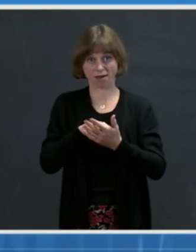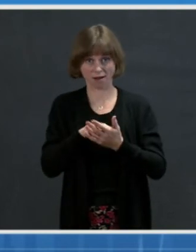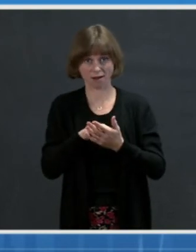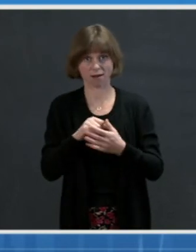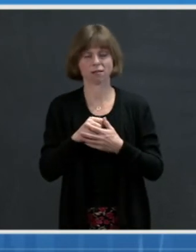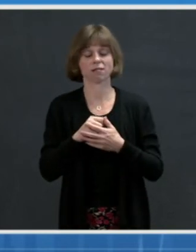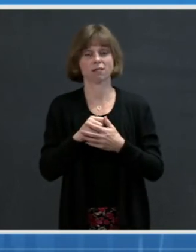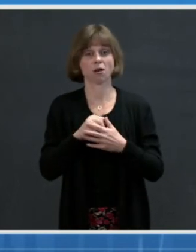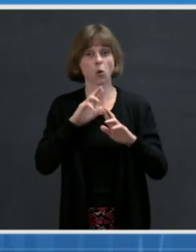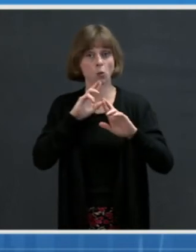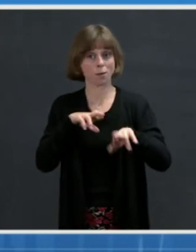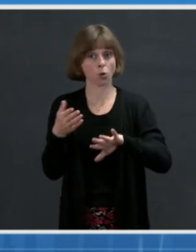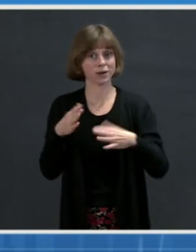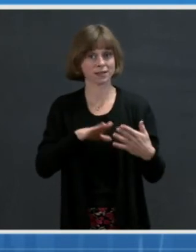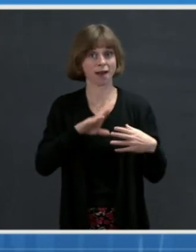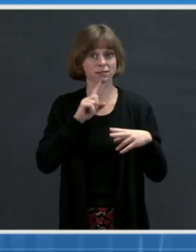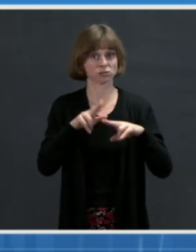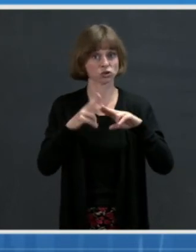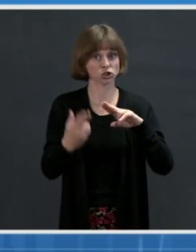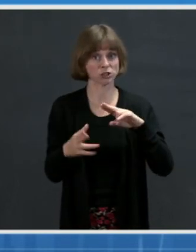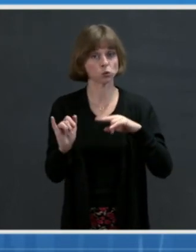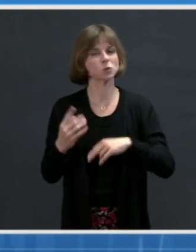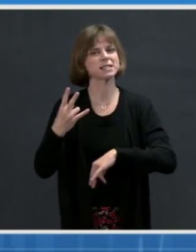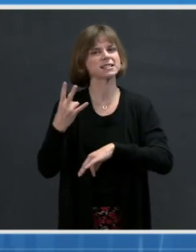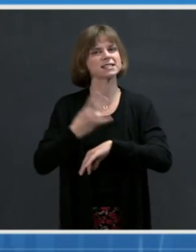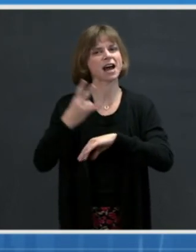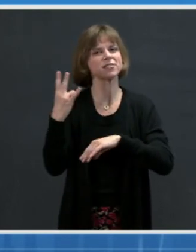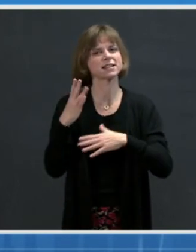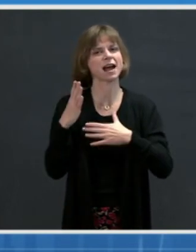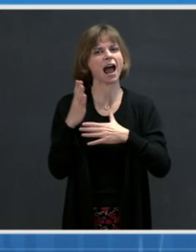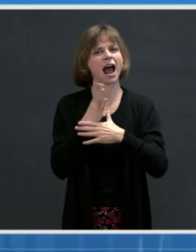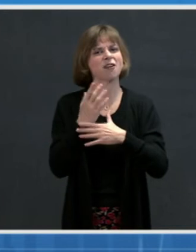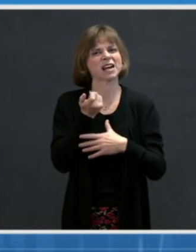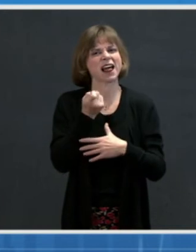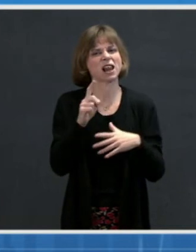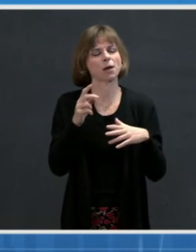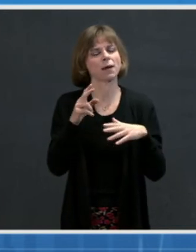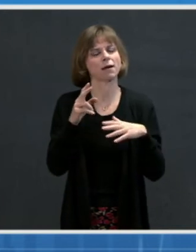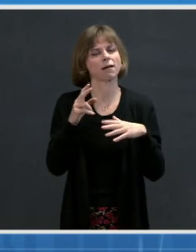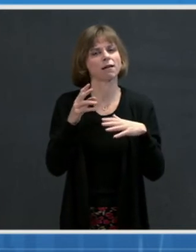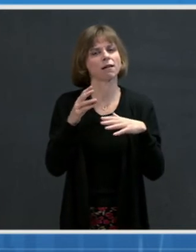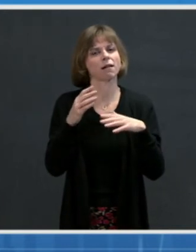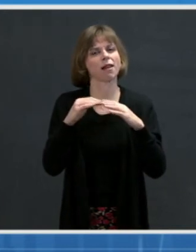also dropping, with a 7-day average of slightly less than 2,000 per day.